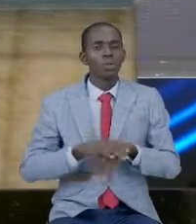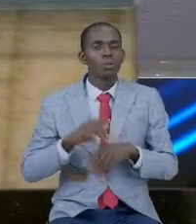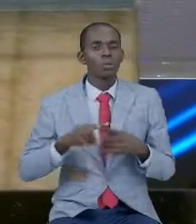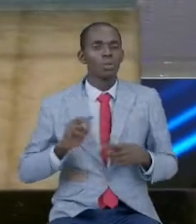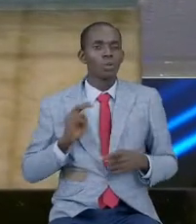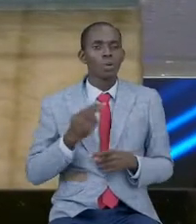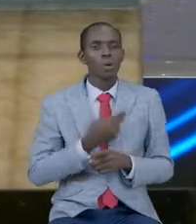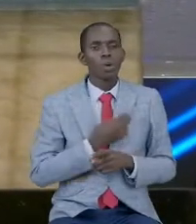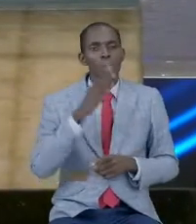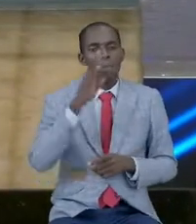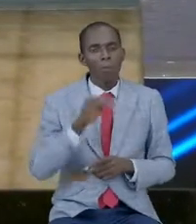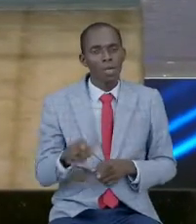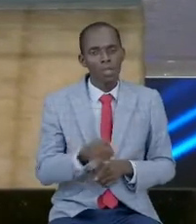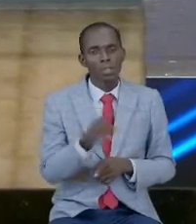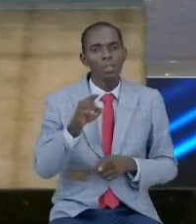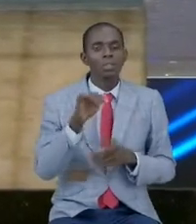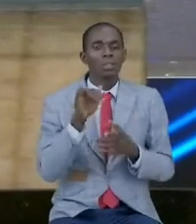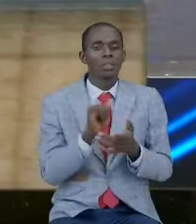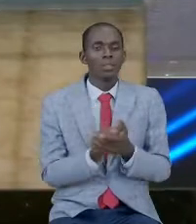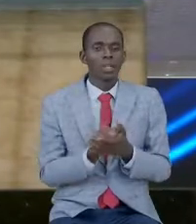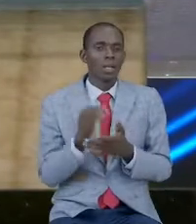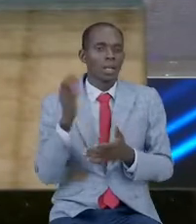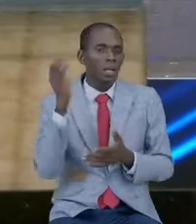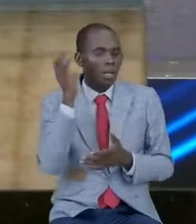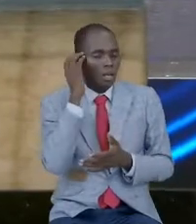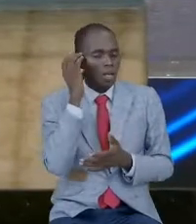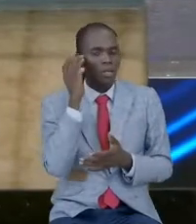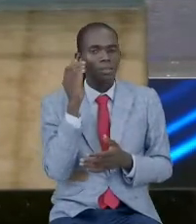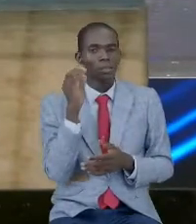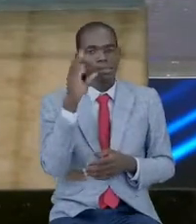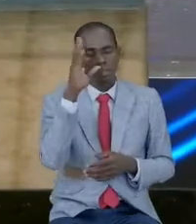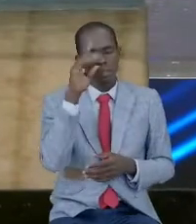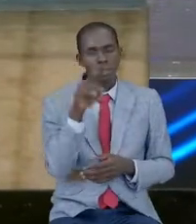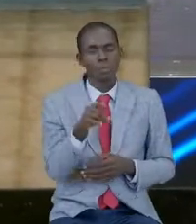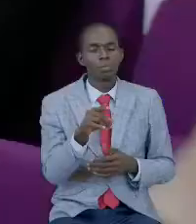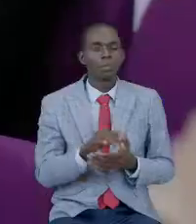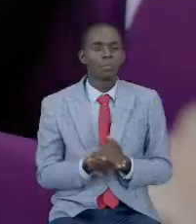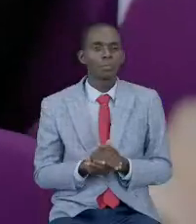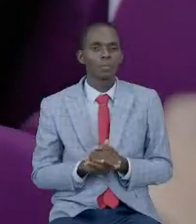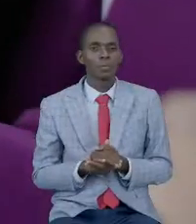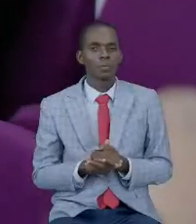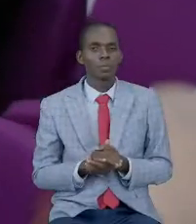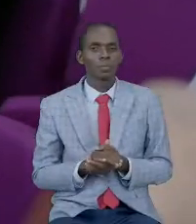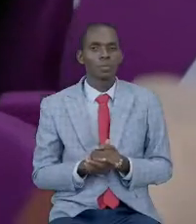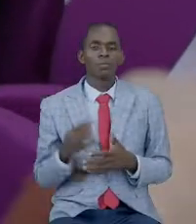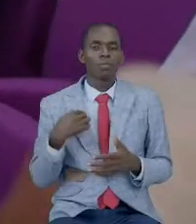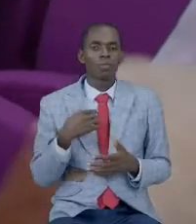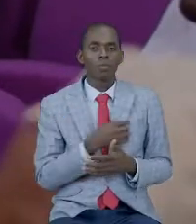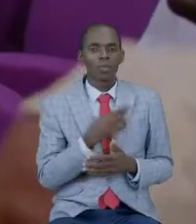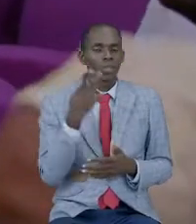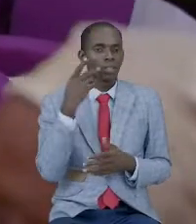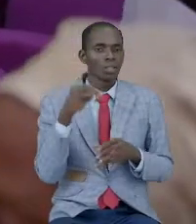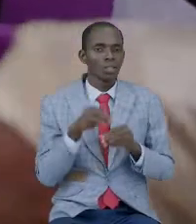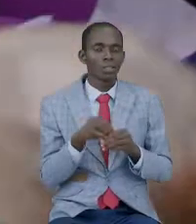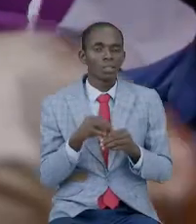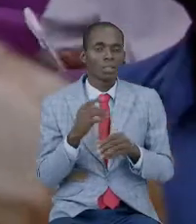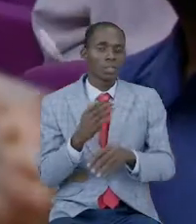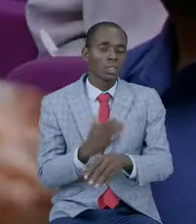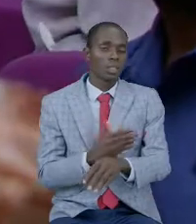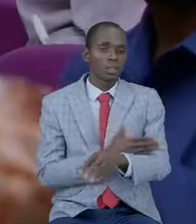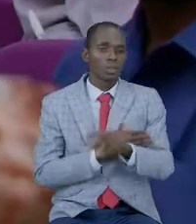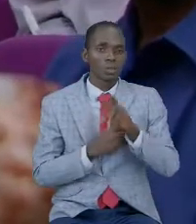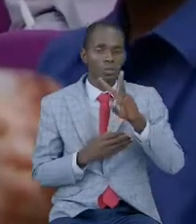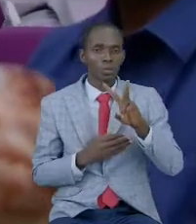by them that heard him. We're looking at number 2 here.